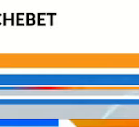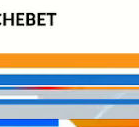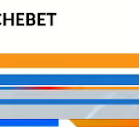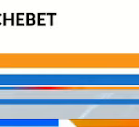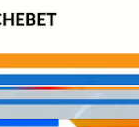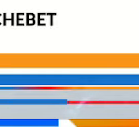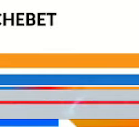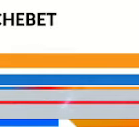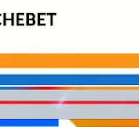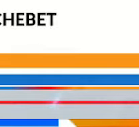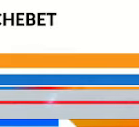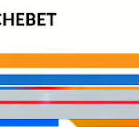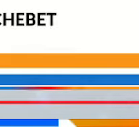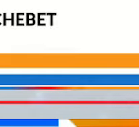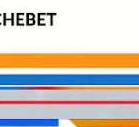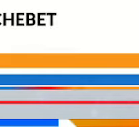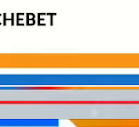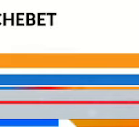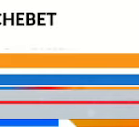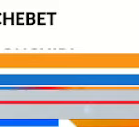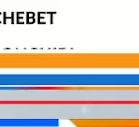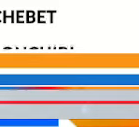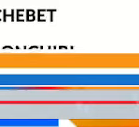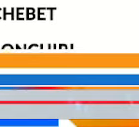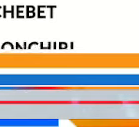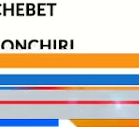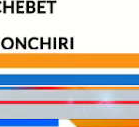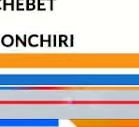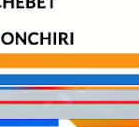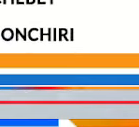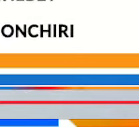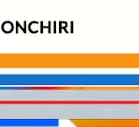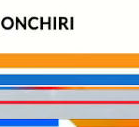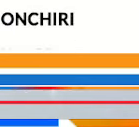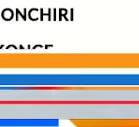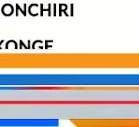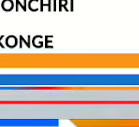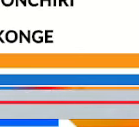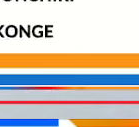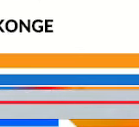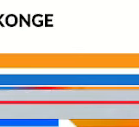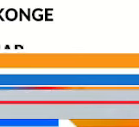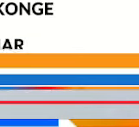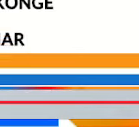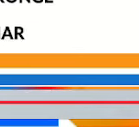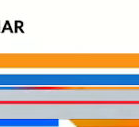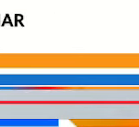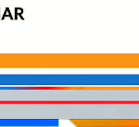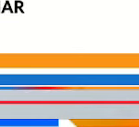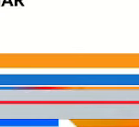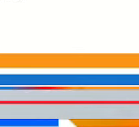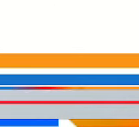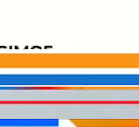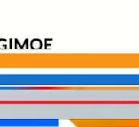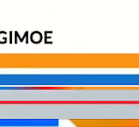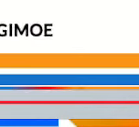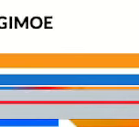sincerely for continuing to believe in the